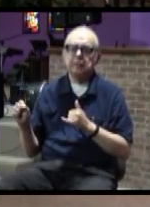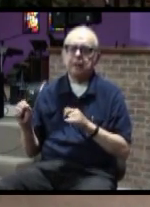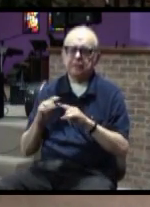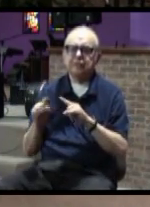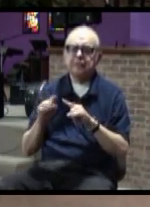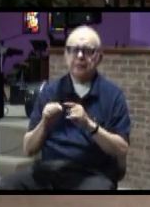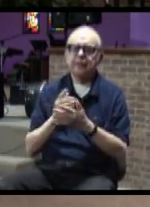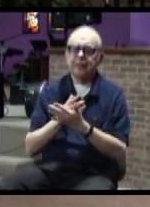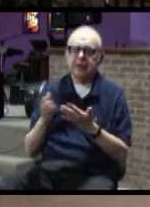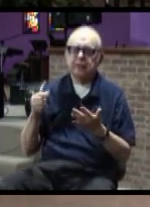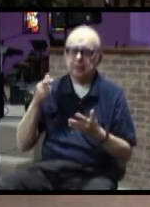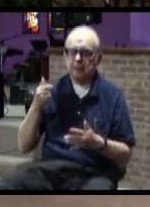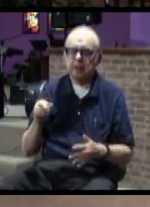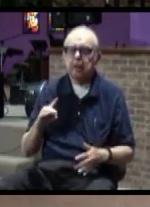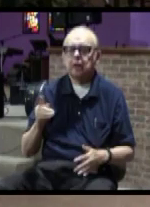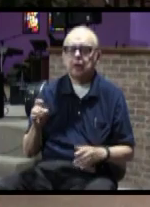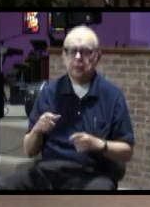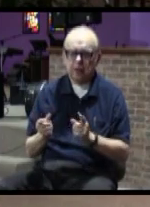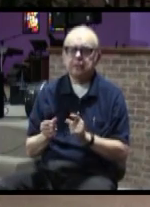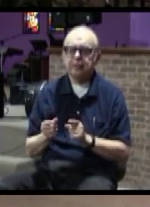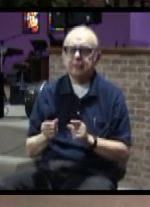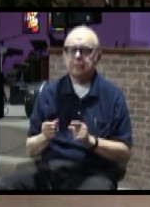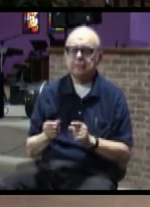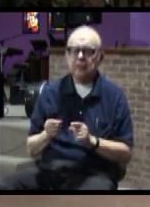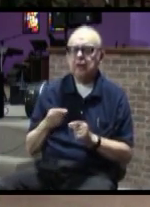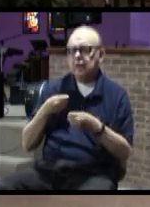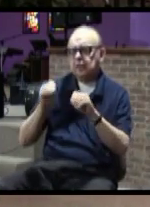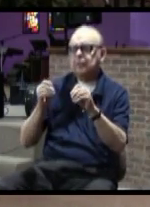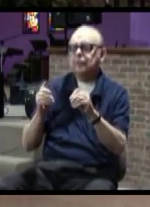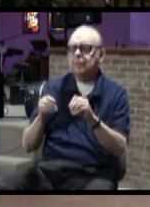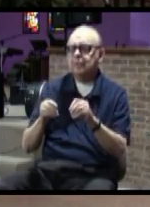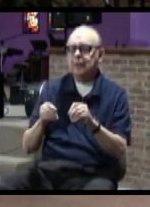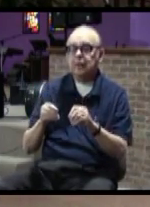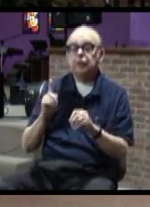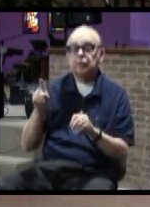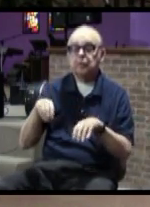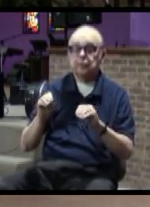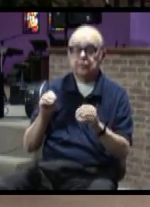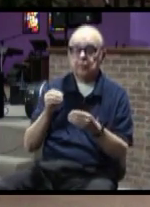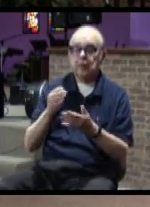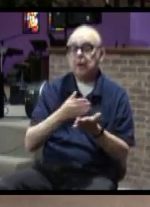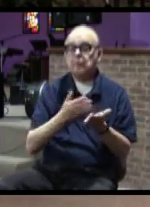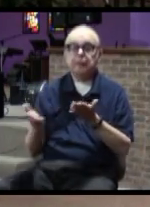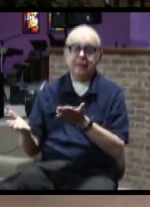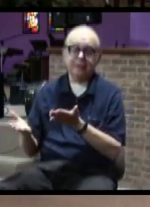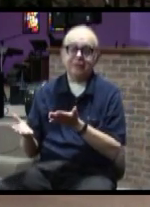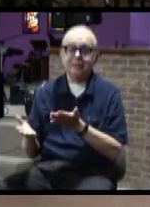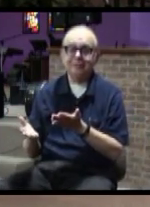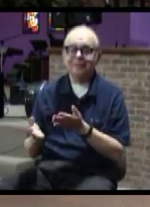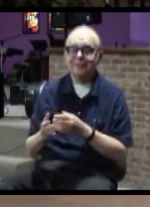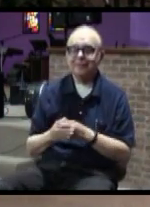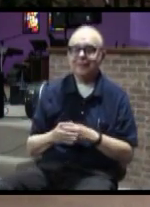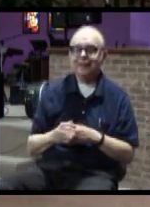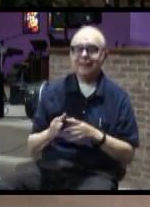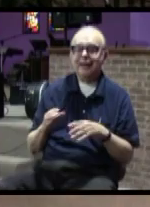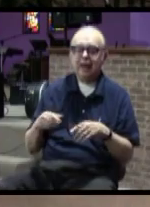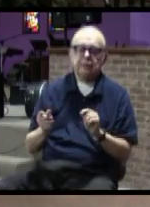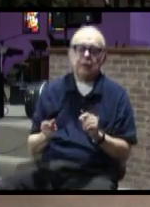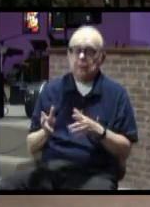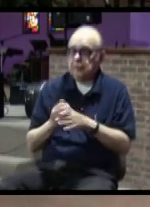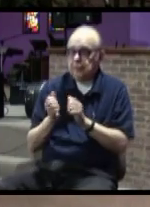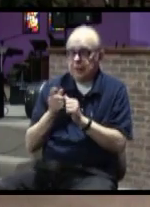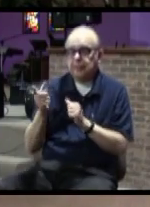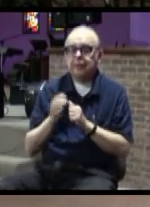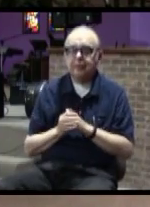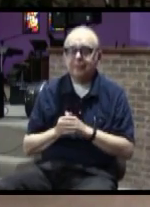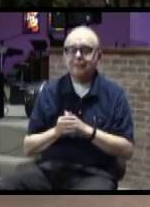half-runner beans, bell peppers, banana peppers. So if you go buy some, would you bring them to her? If you have a garden,